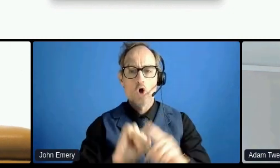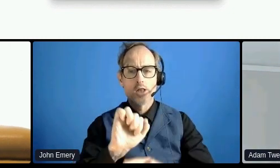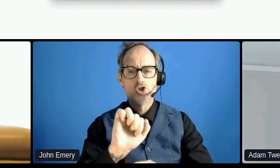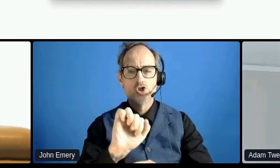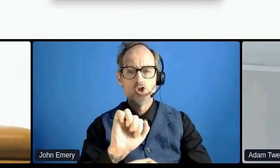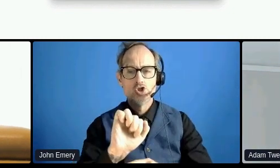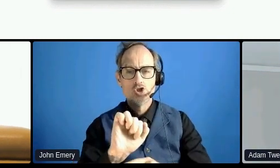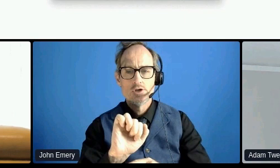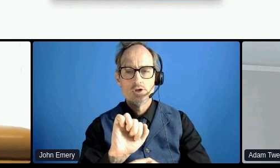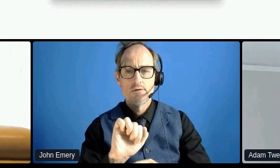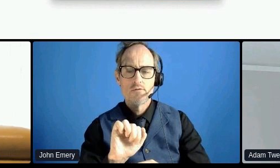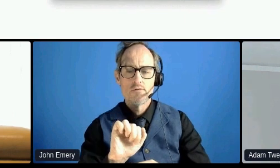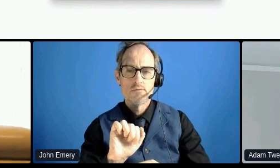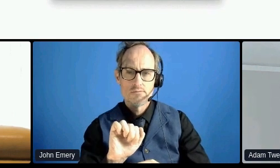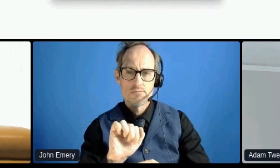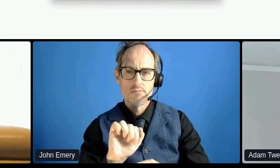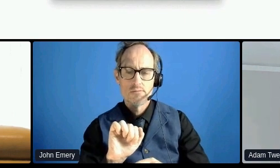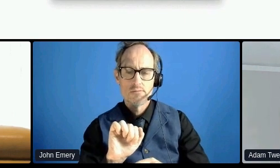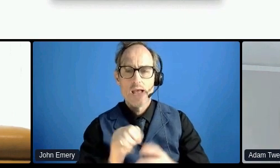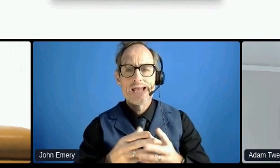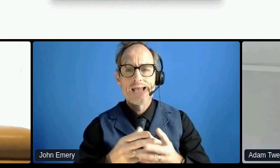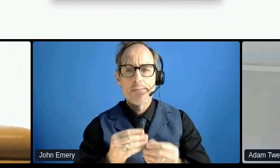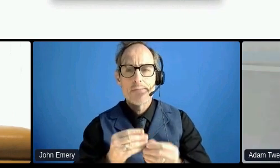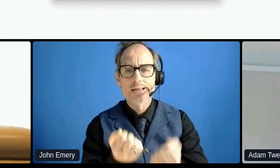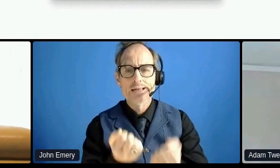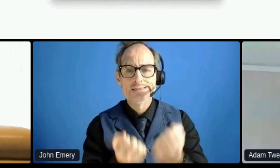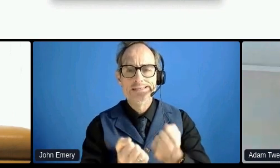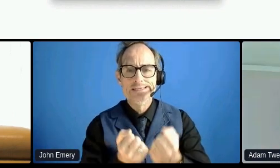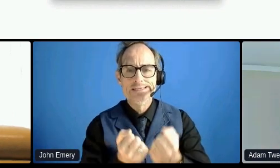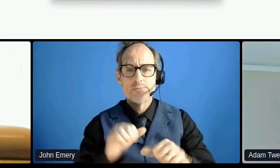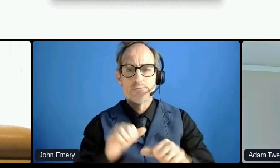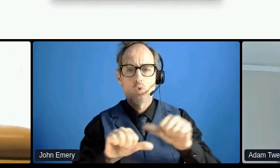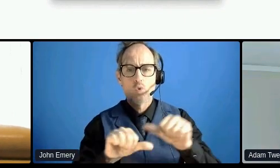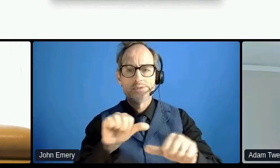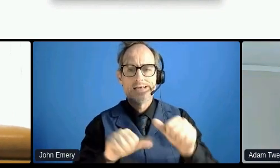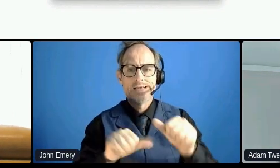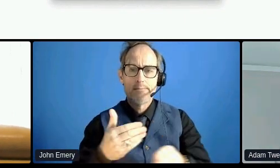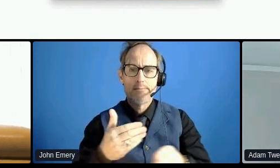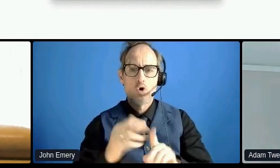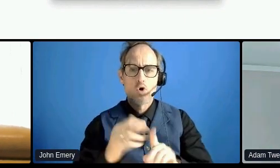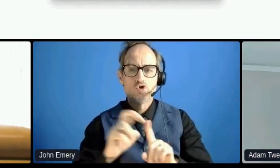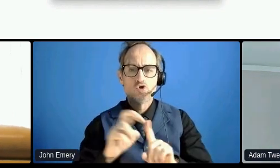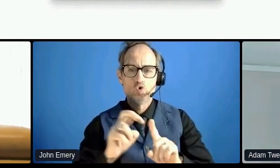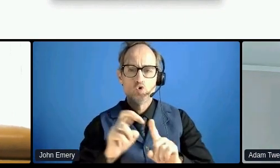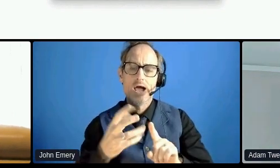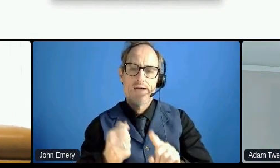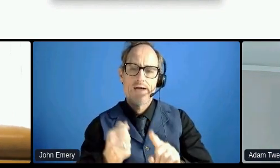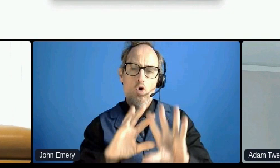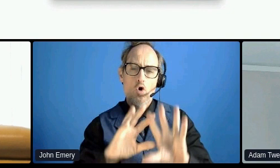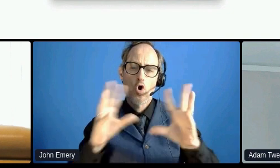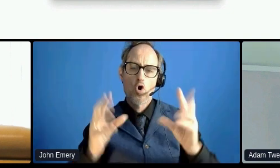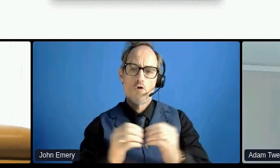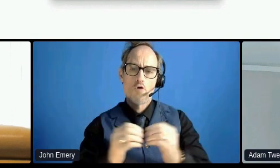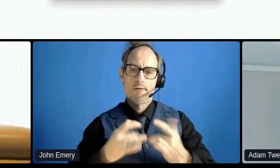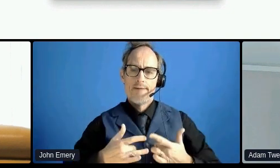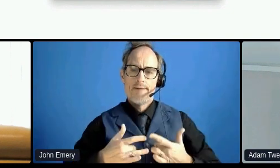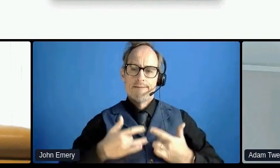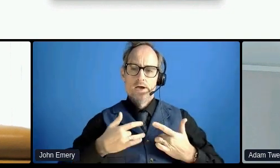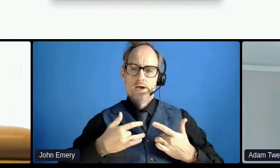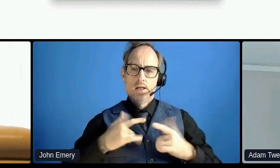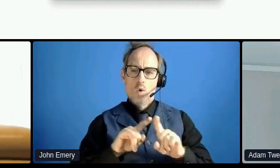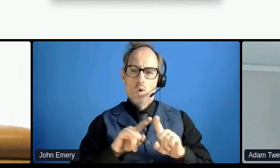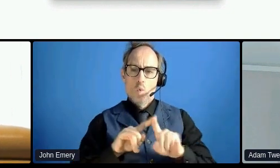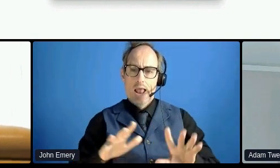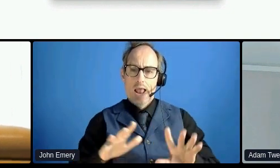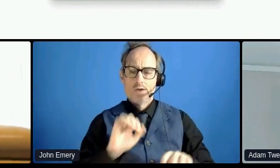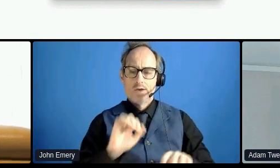analysis process, so the employee inclusion journey gap analysis process, we have an overall feeling of where you are as an organization, and